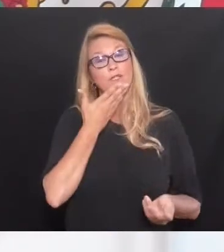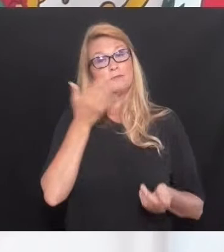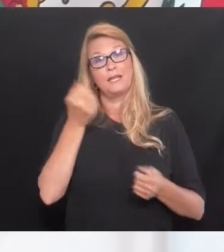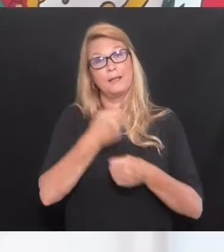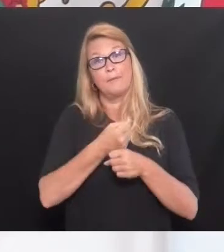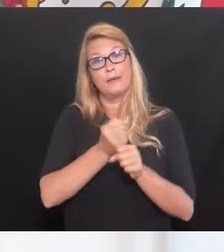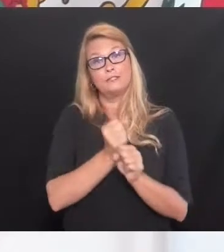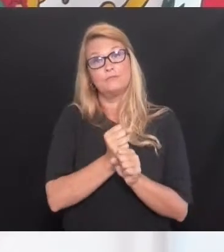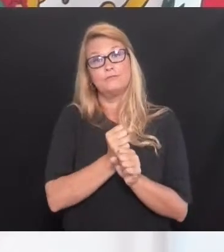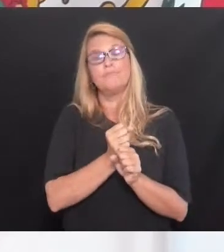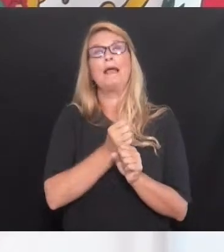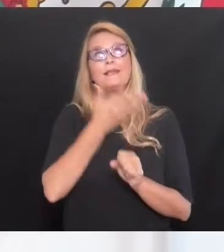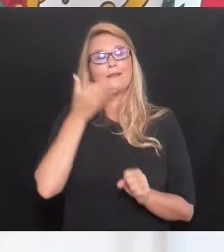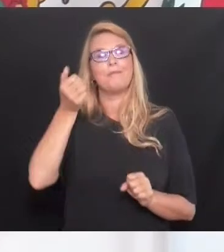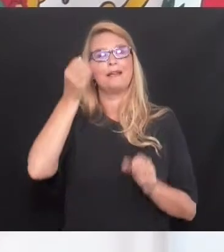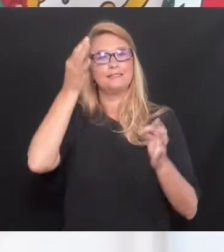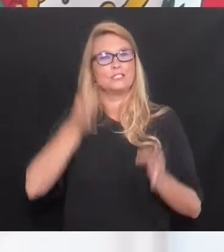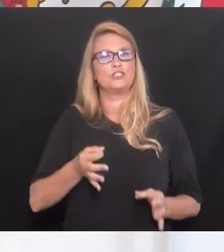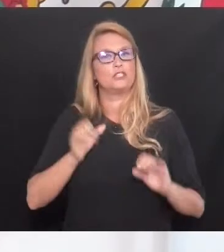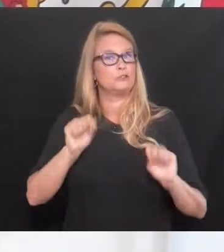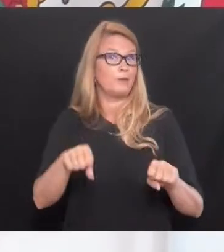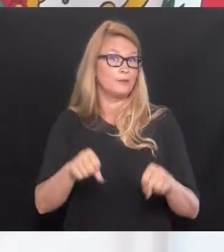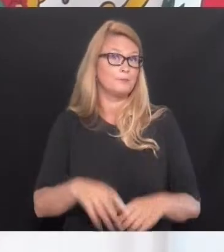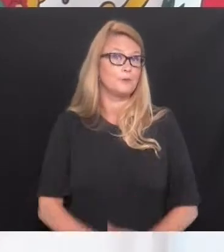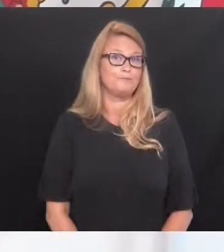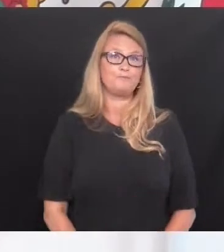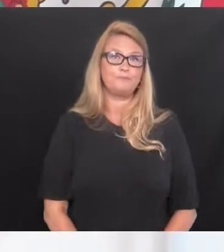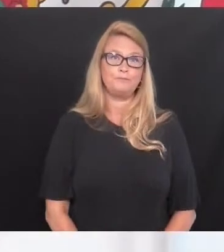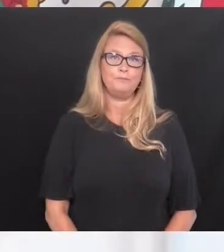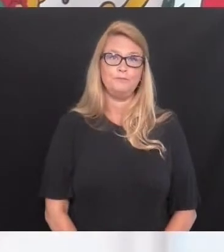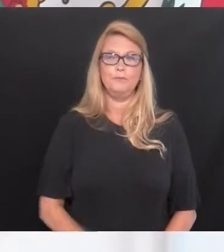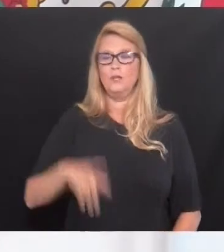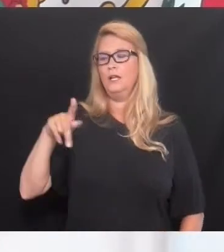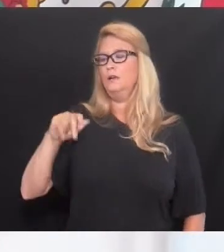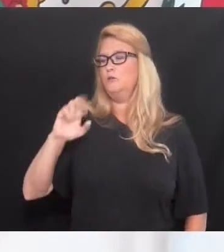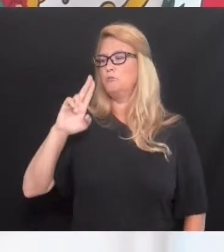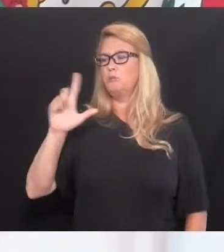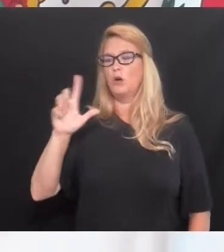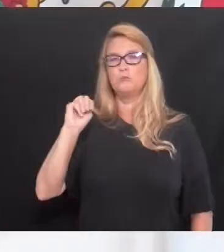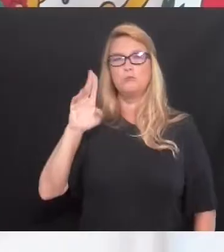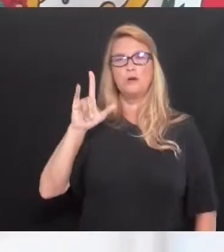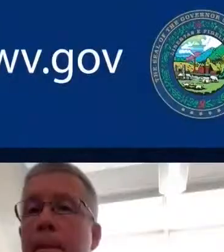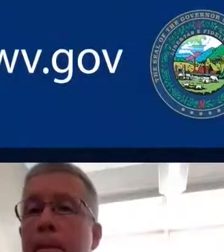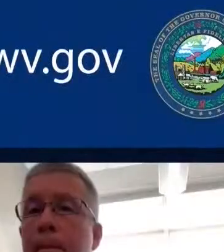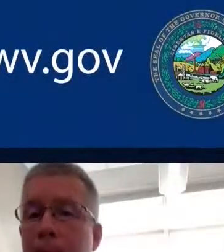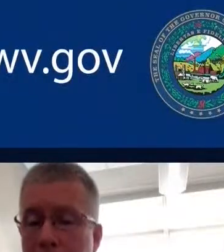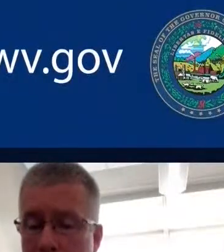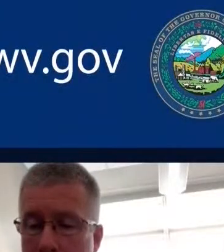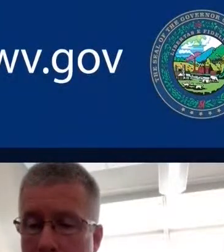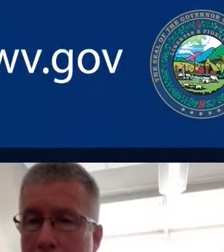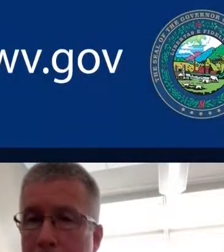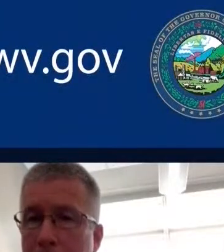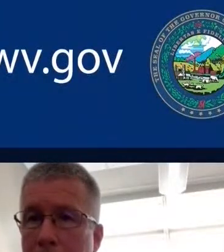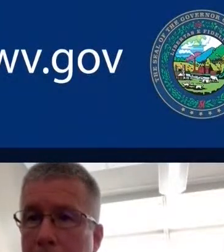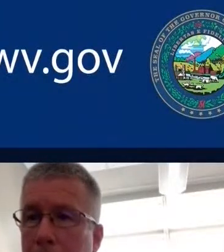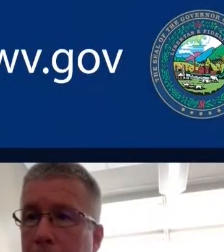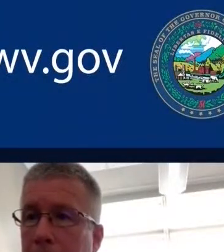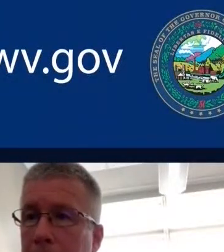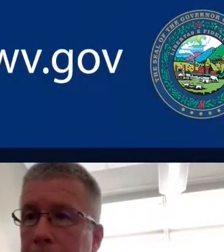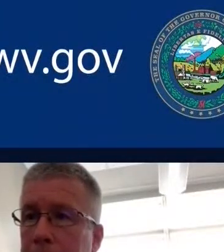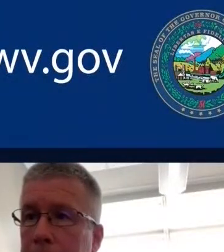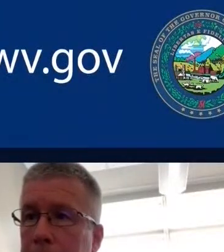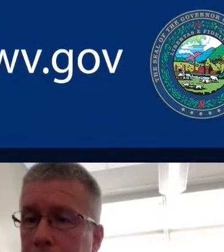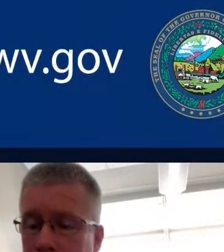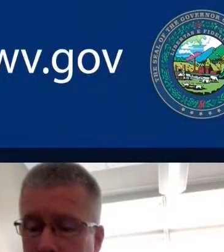we can possibly make. All right, thanks, Steve. Next to Paul Mullen with WCBC. Good morning, Governor.